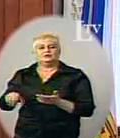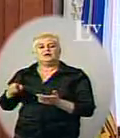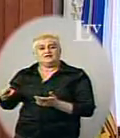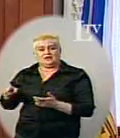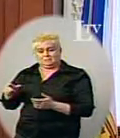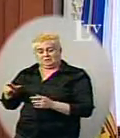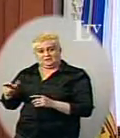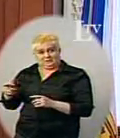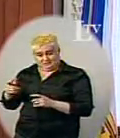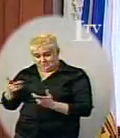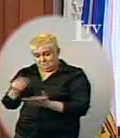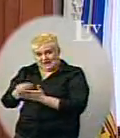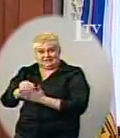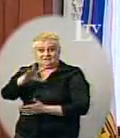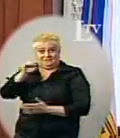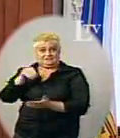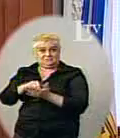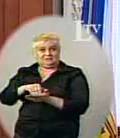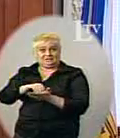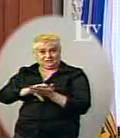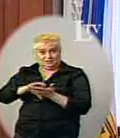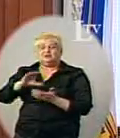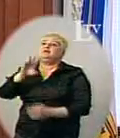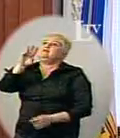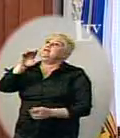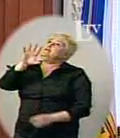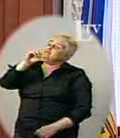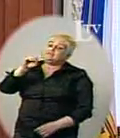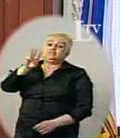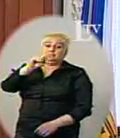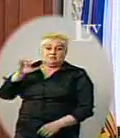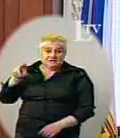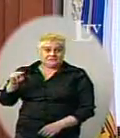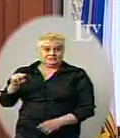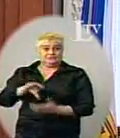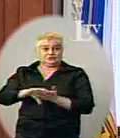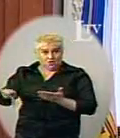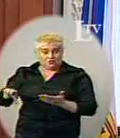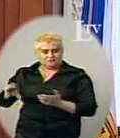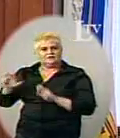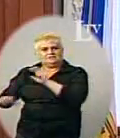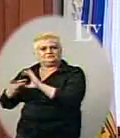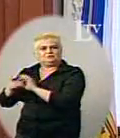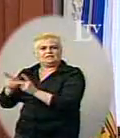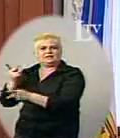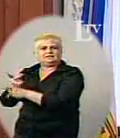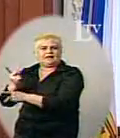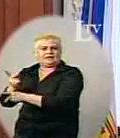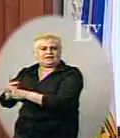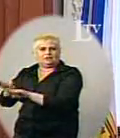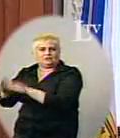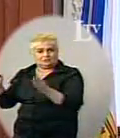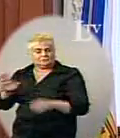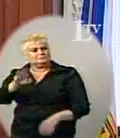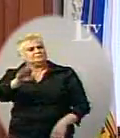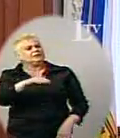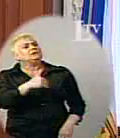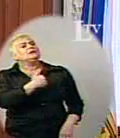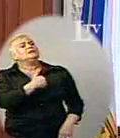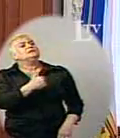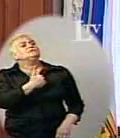Licensed child care facilities. But more can and will be done. Members of the